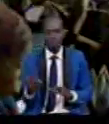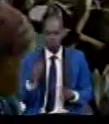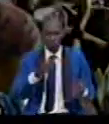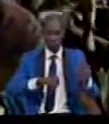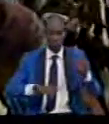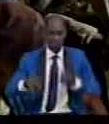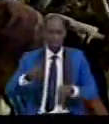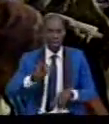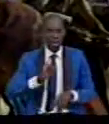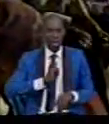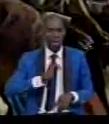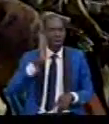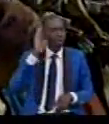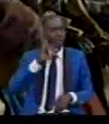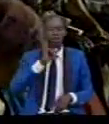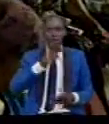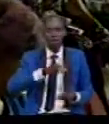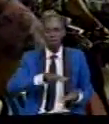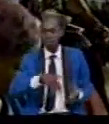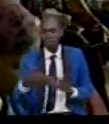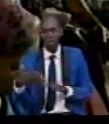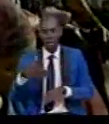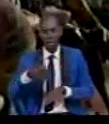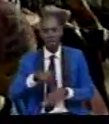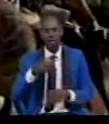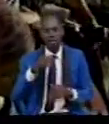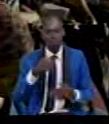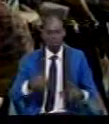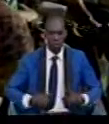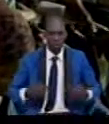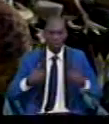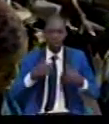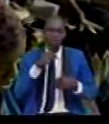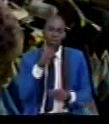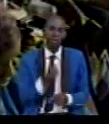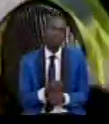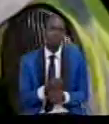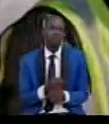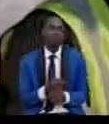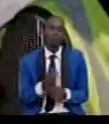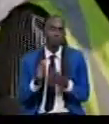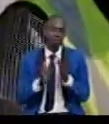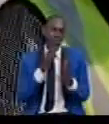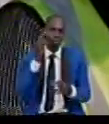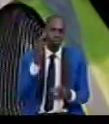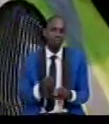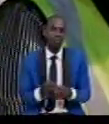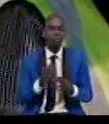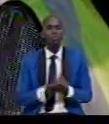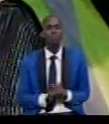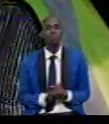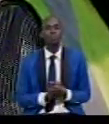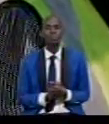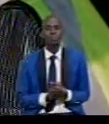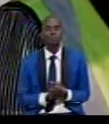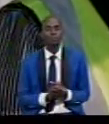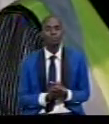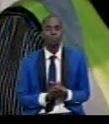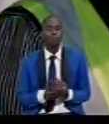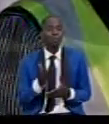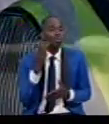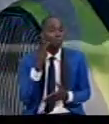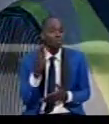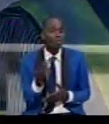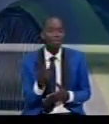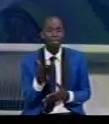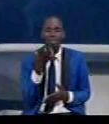death. The Lord confirmed that in your life in Jesus' name. But there are different parts of